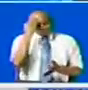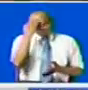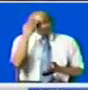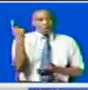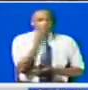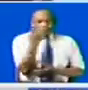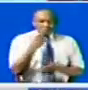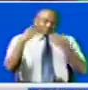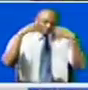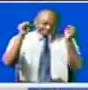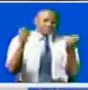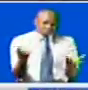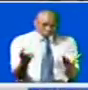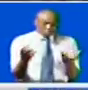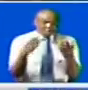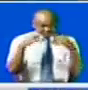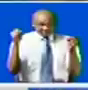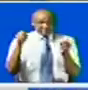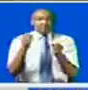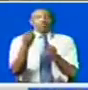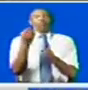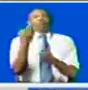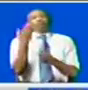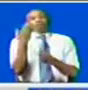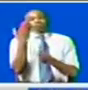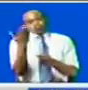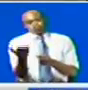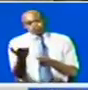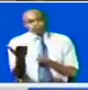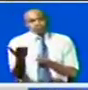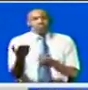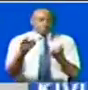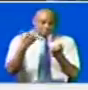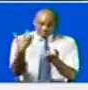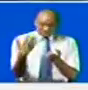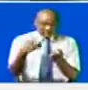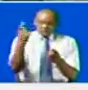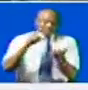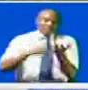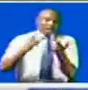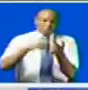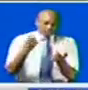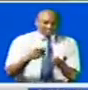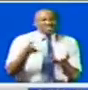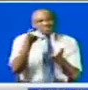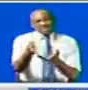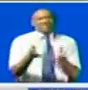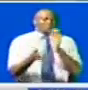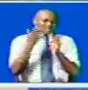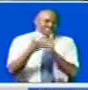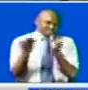it's only the presidential ballot that is being tallied. So the process, we expect that it will be much